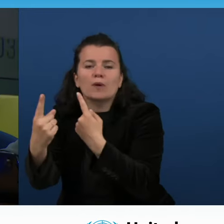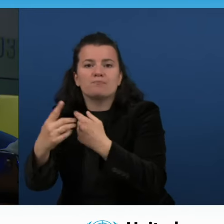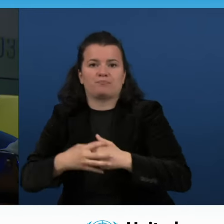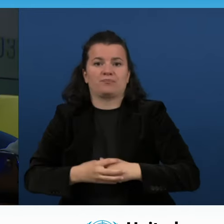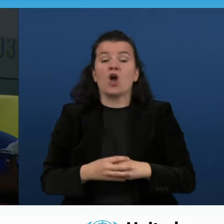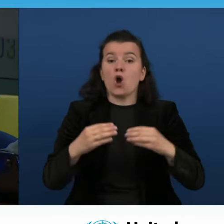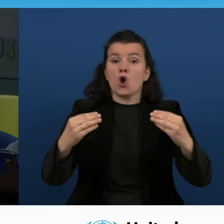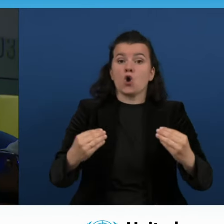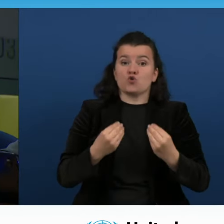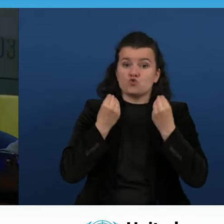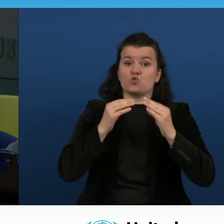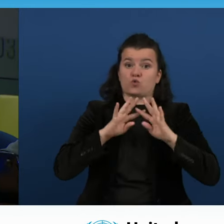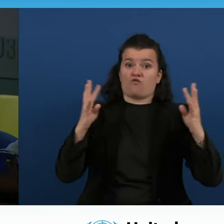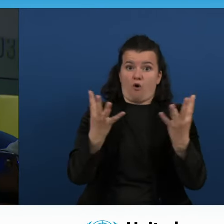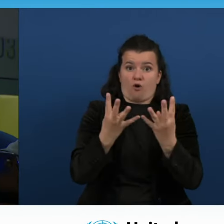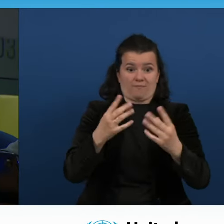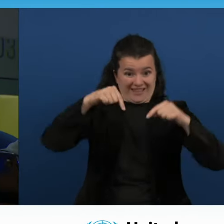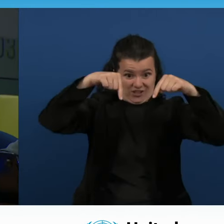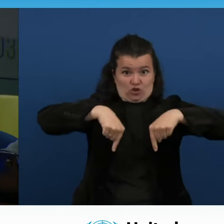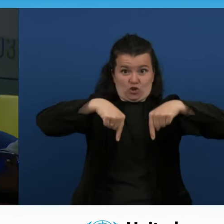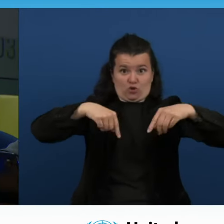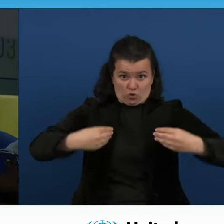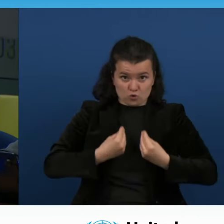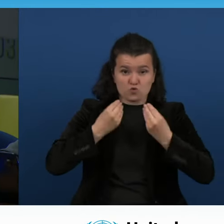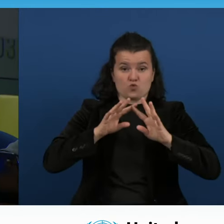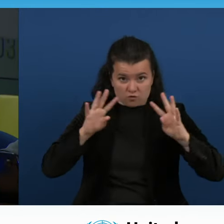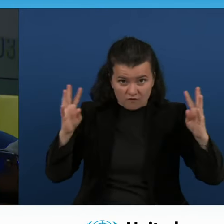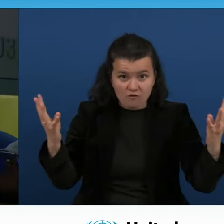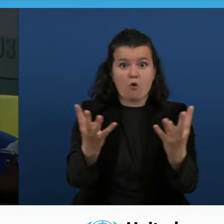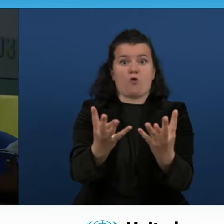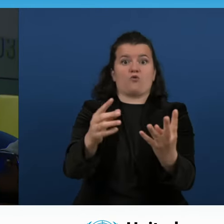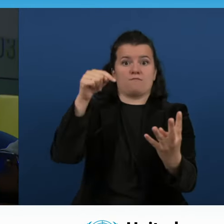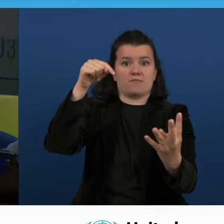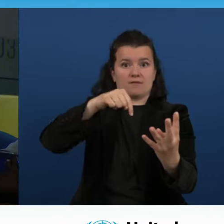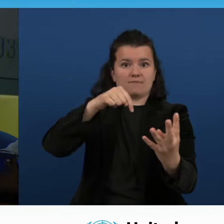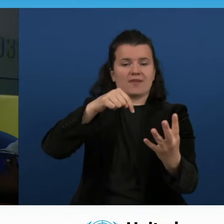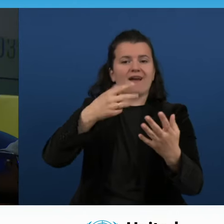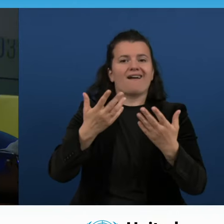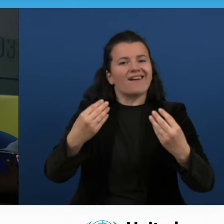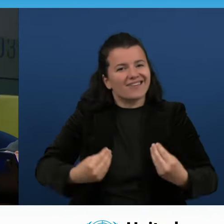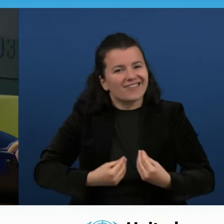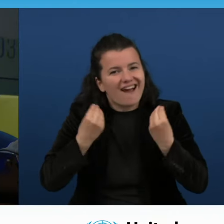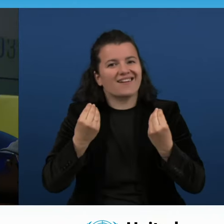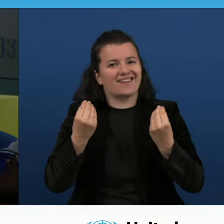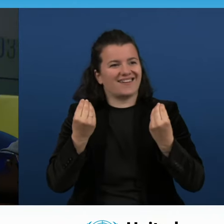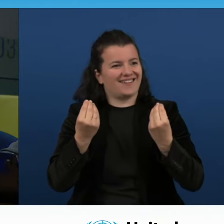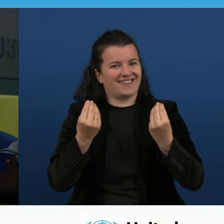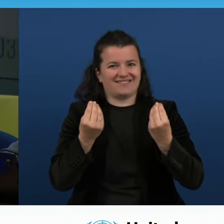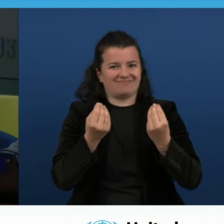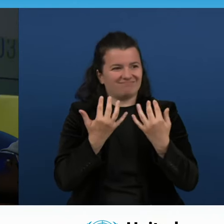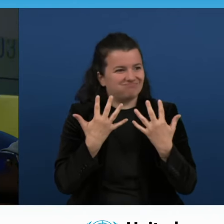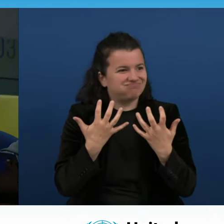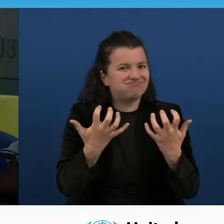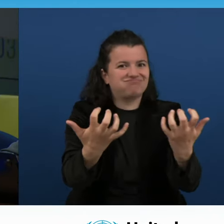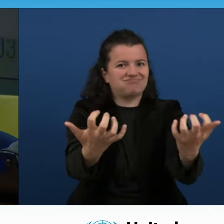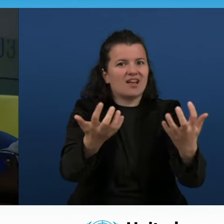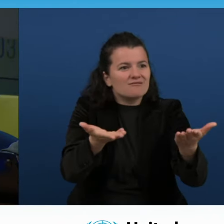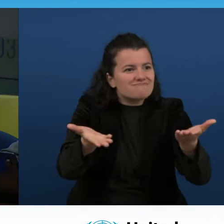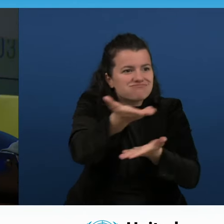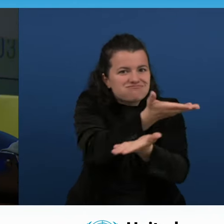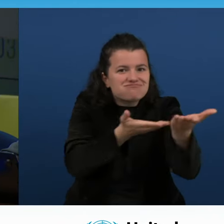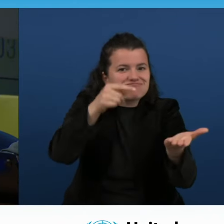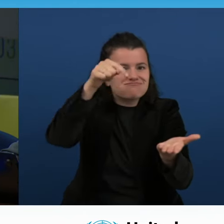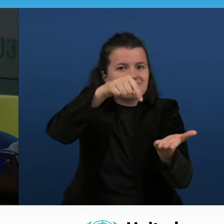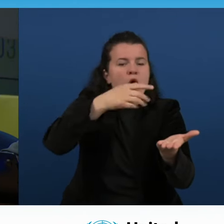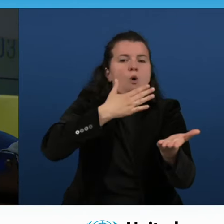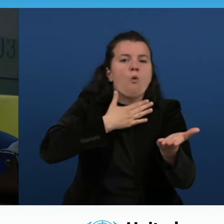sustains that the young people of the world also have a greater opportunity for equality. In